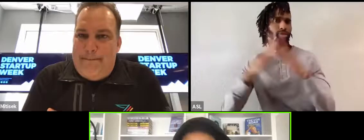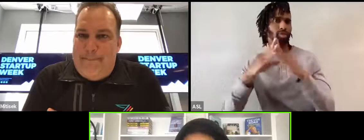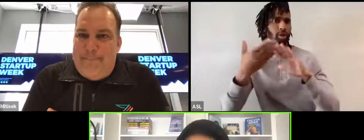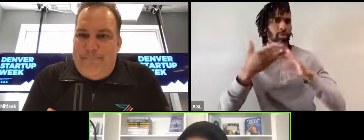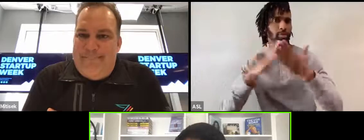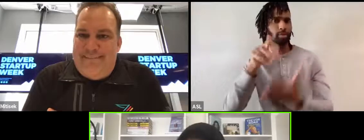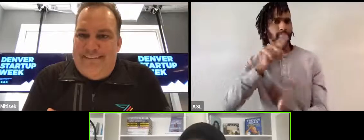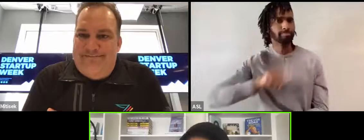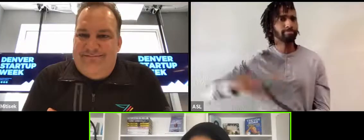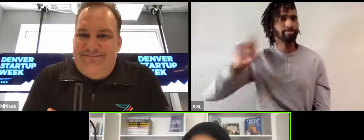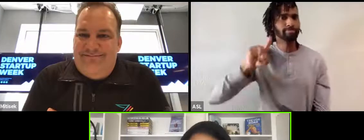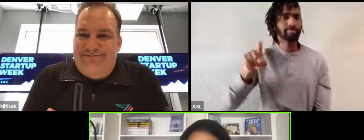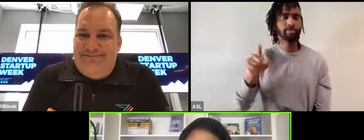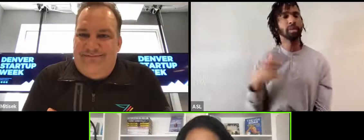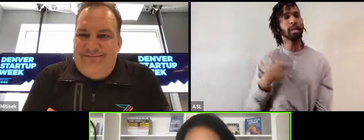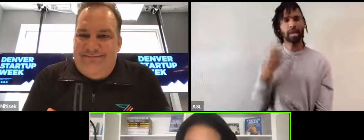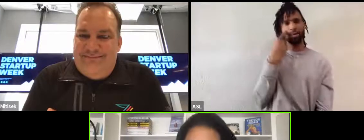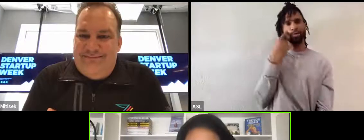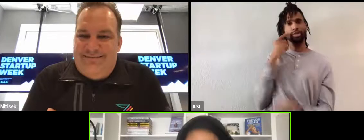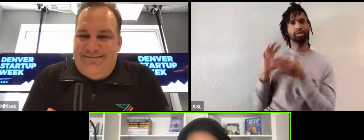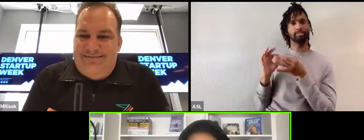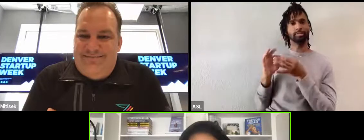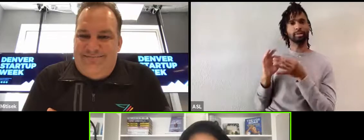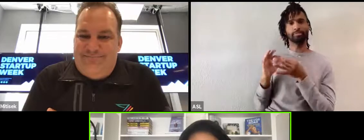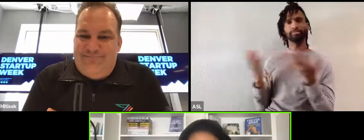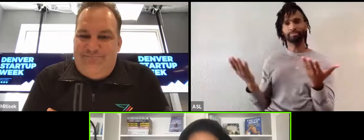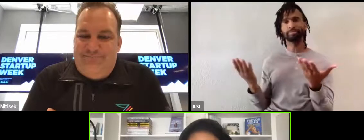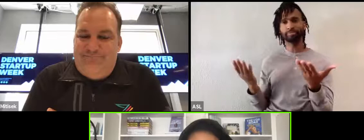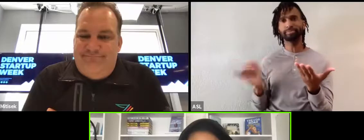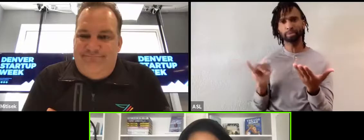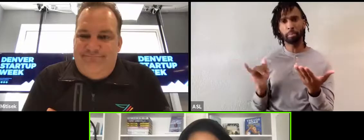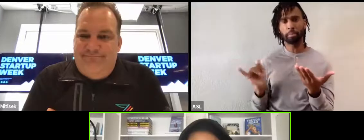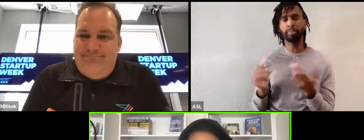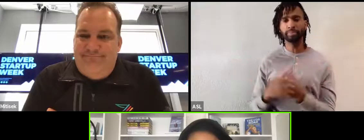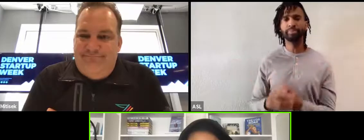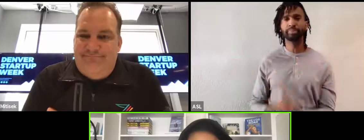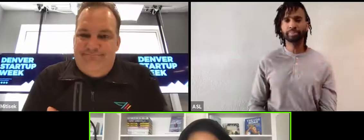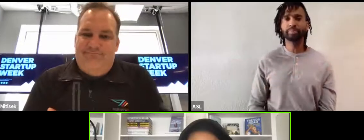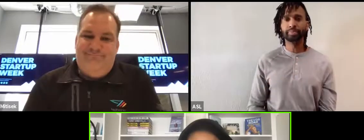Oh, kind of what I just said before, which is,